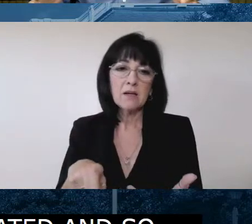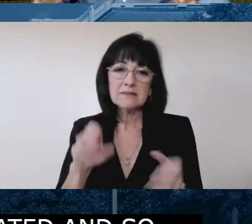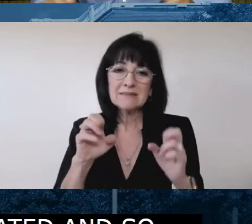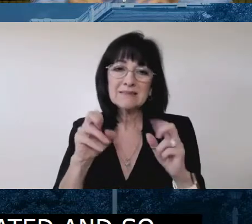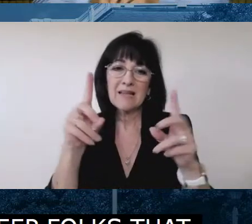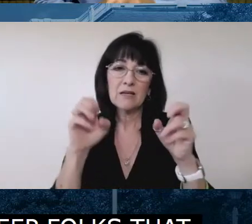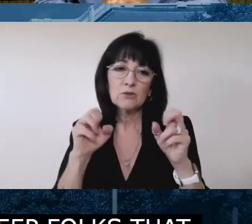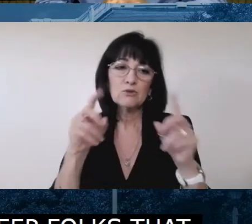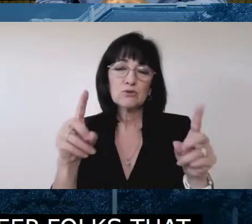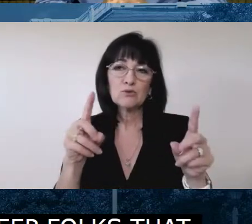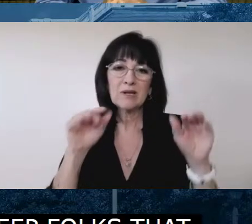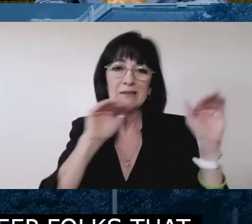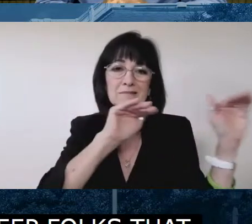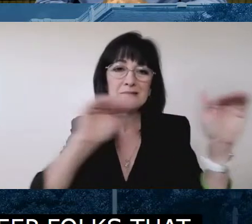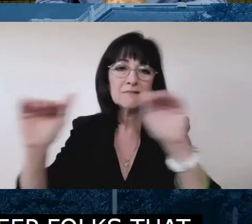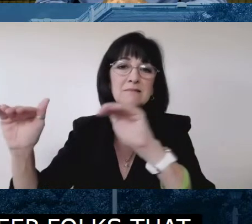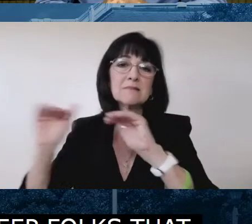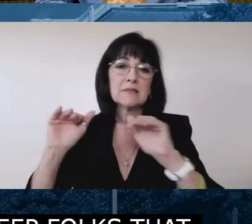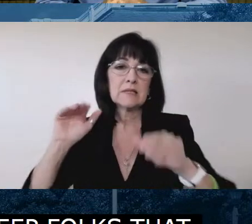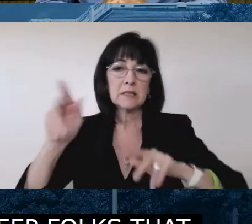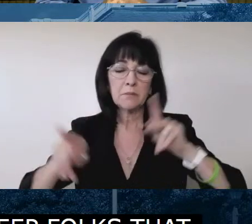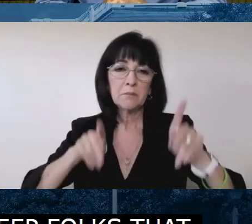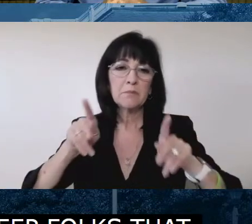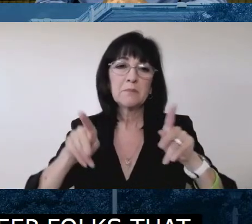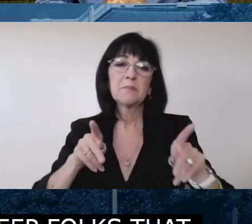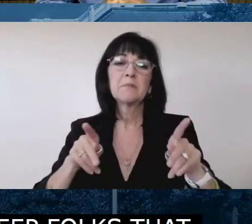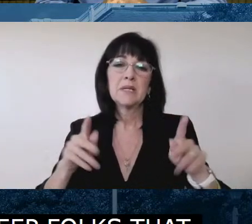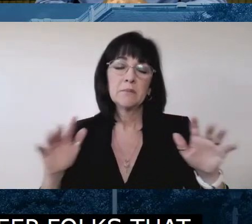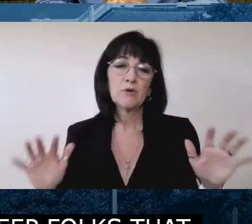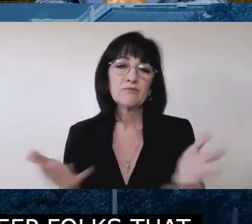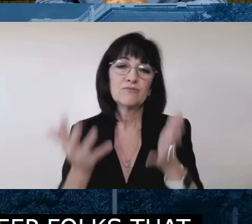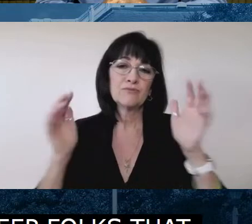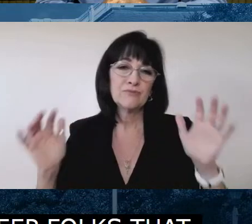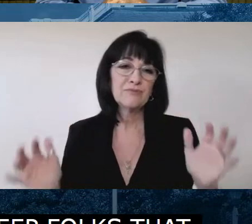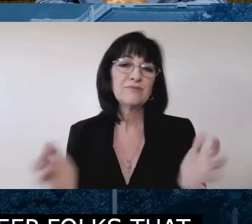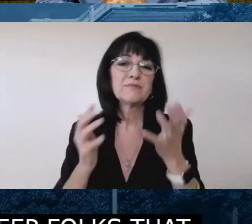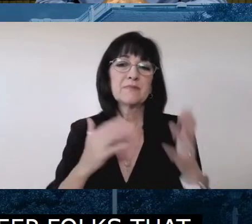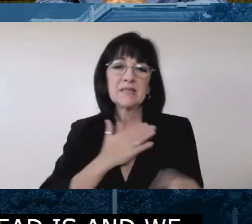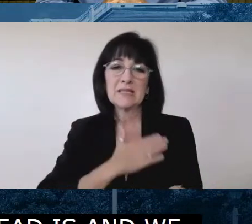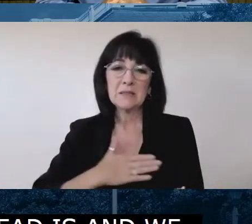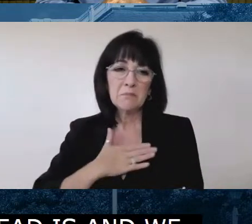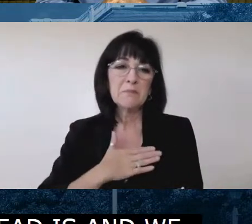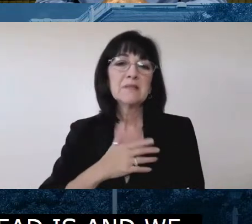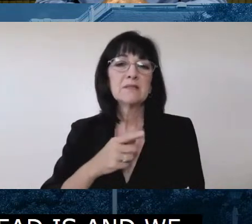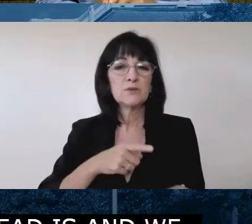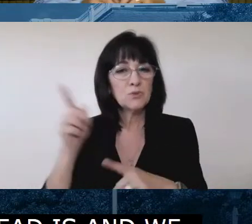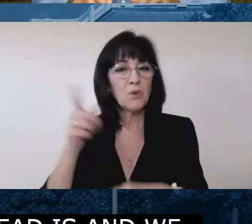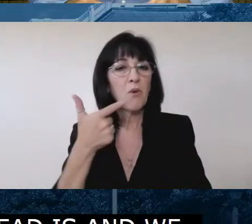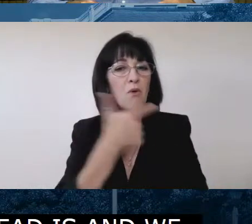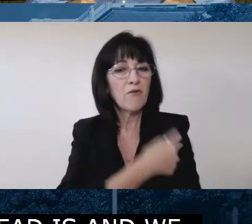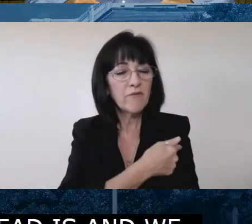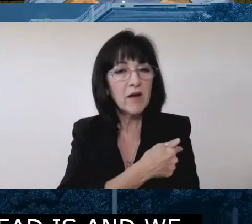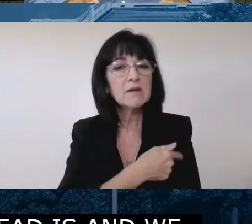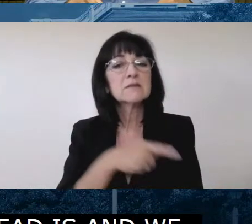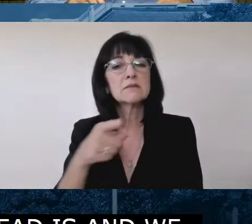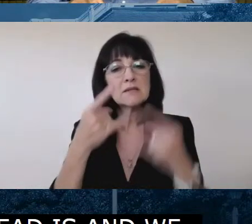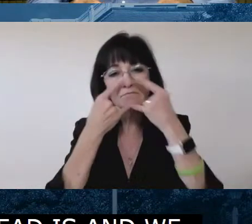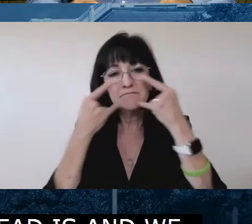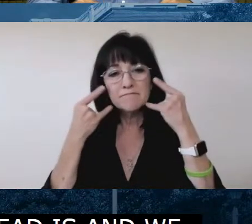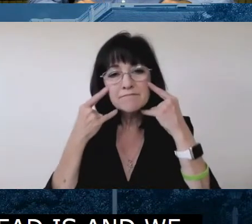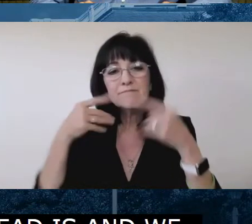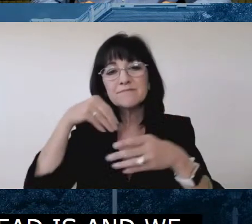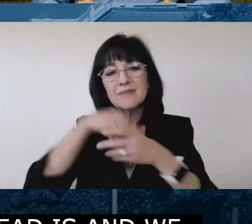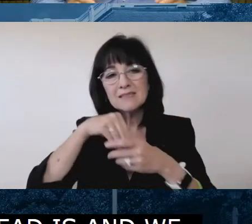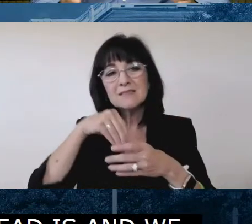the spread is. And we need to get folks to wear masks indoors and follow the CDC guidelines there so we